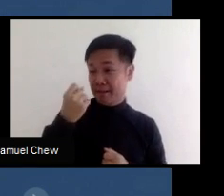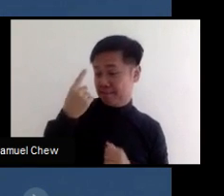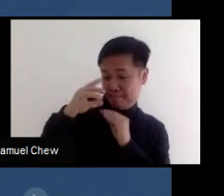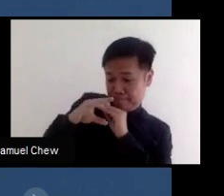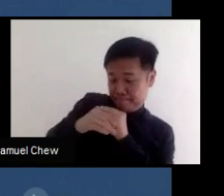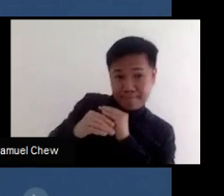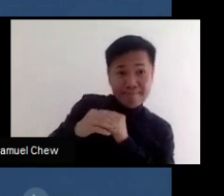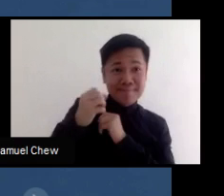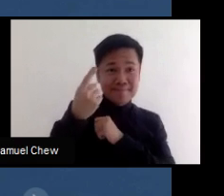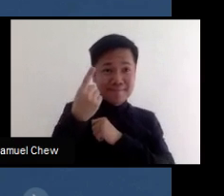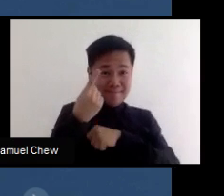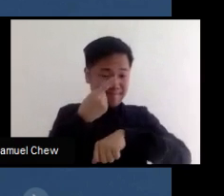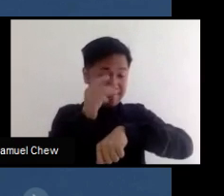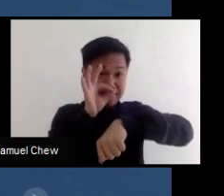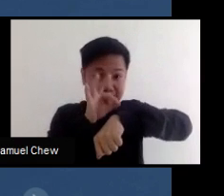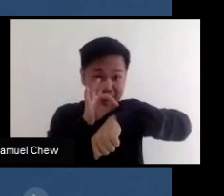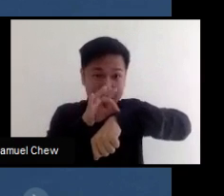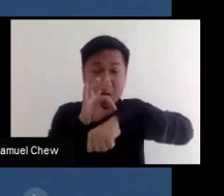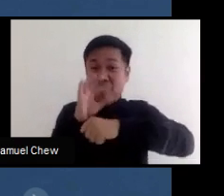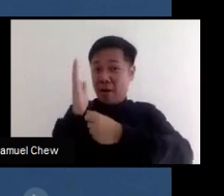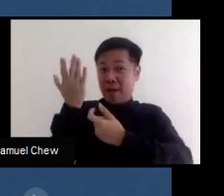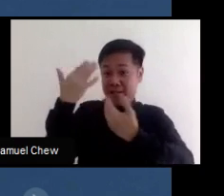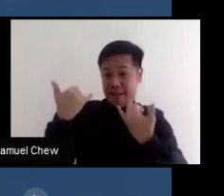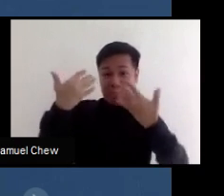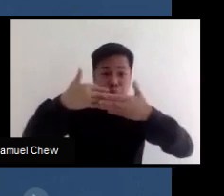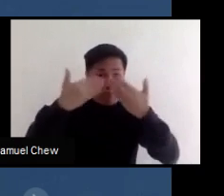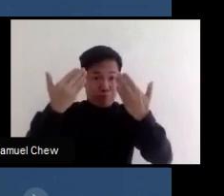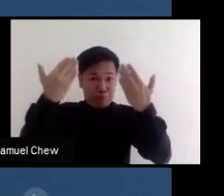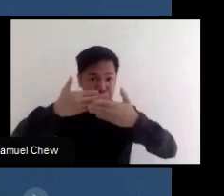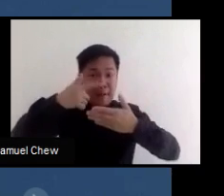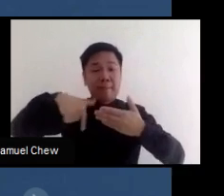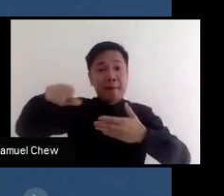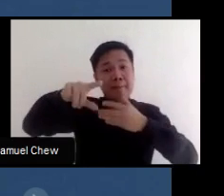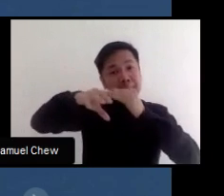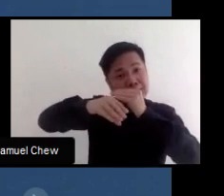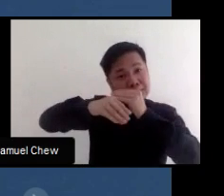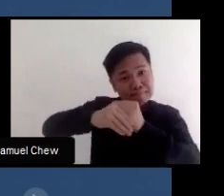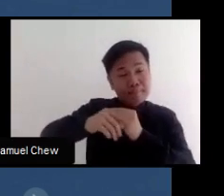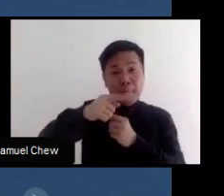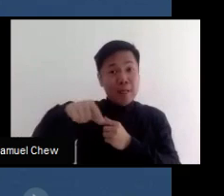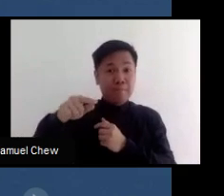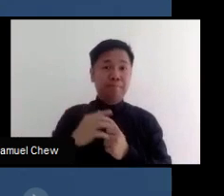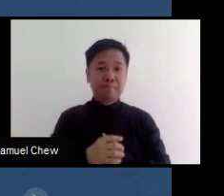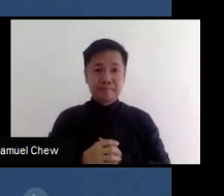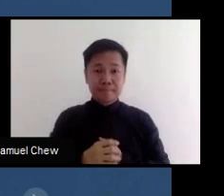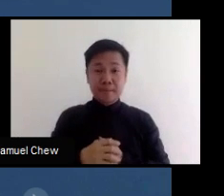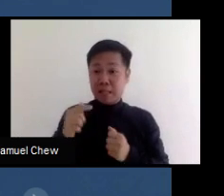is allocated for this afternoon session, and to economize the work of this